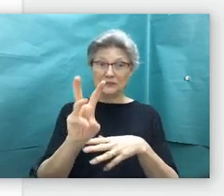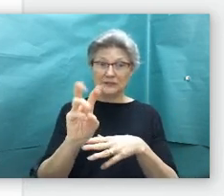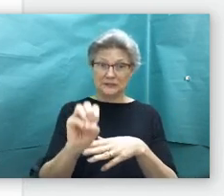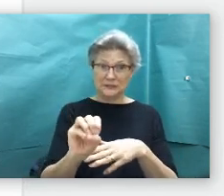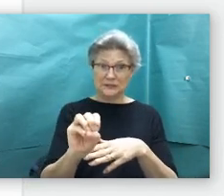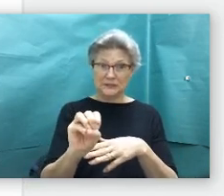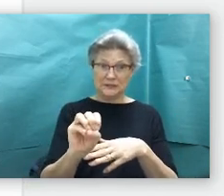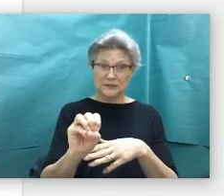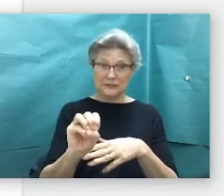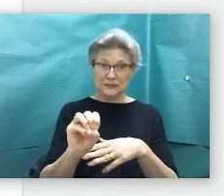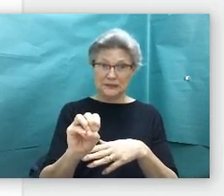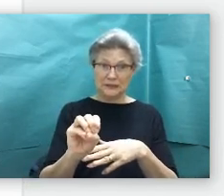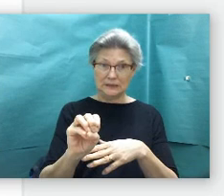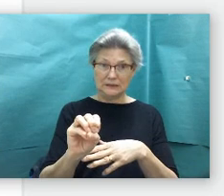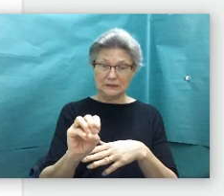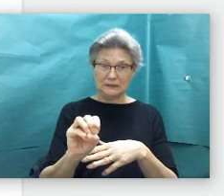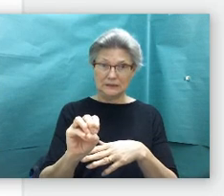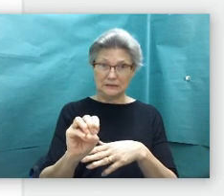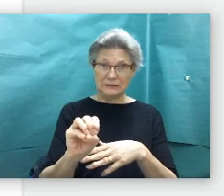360.